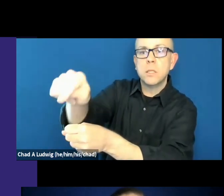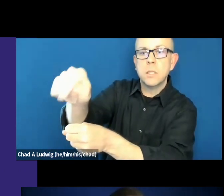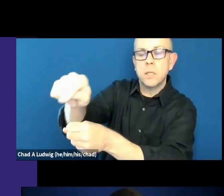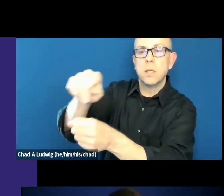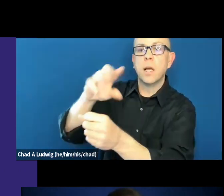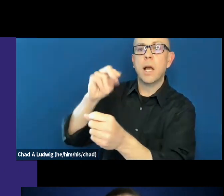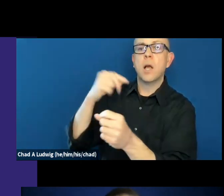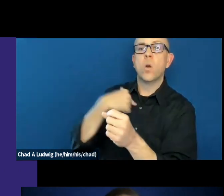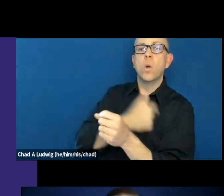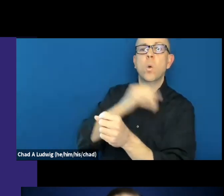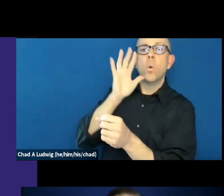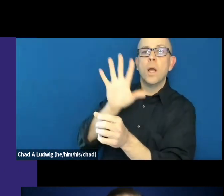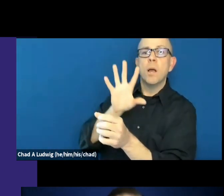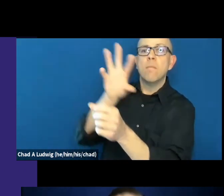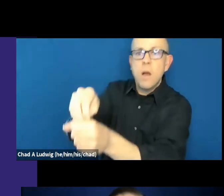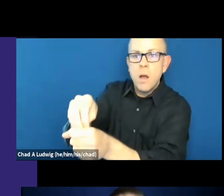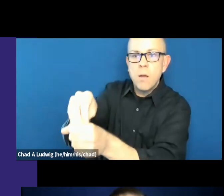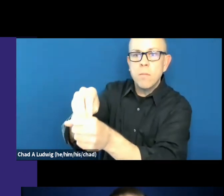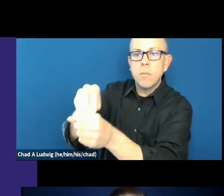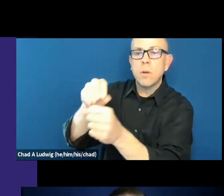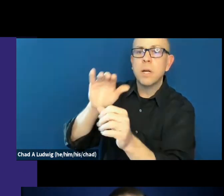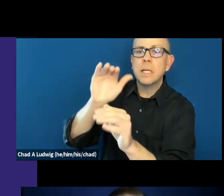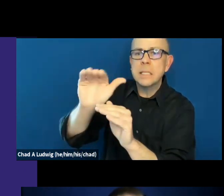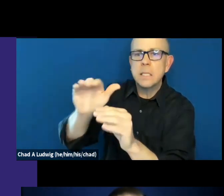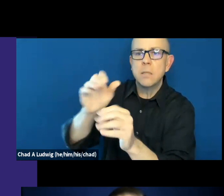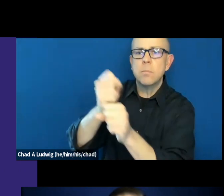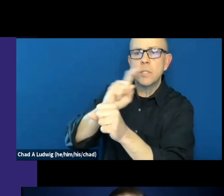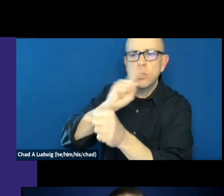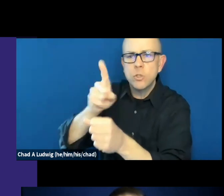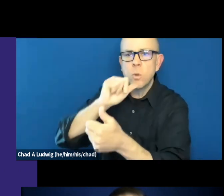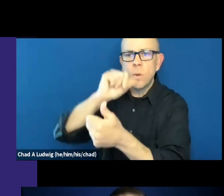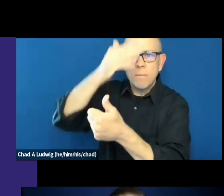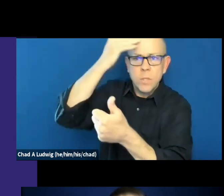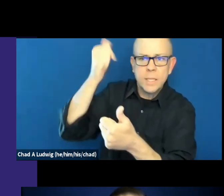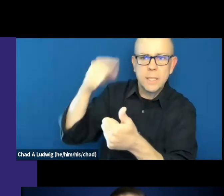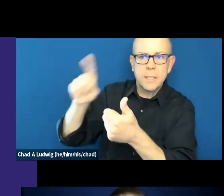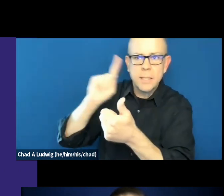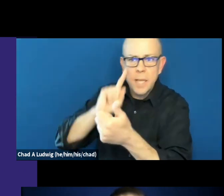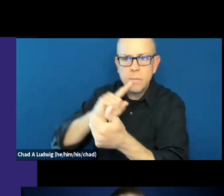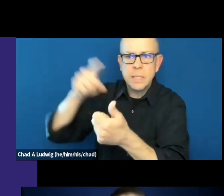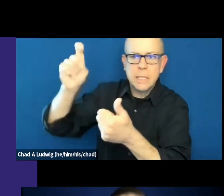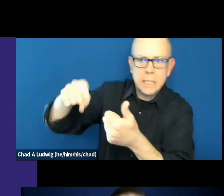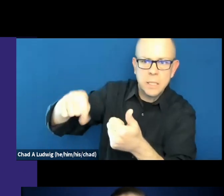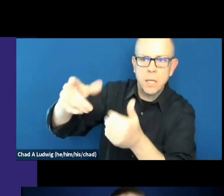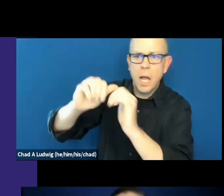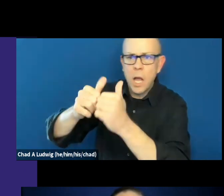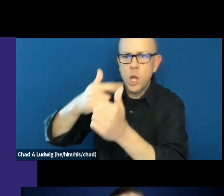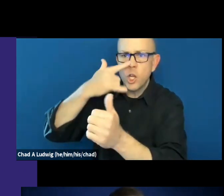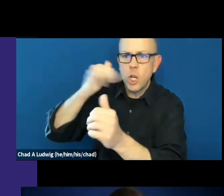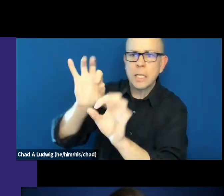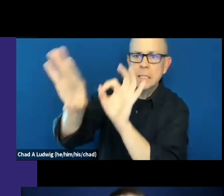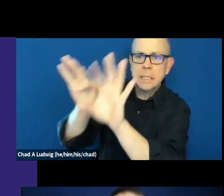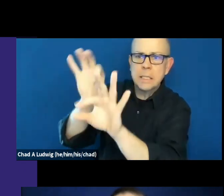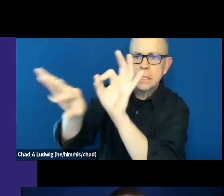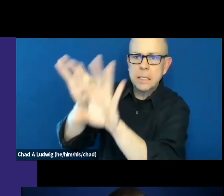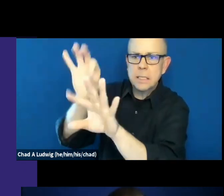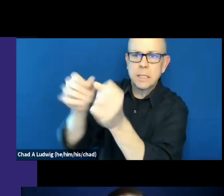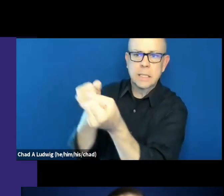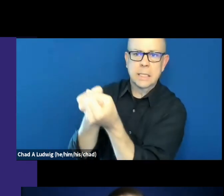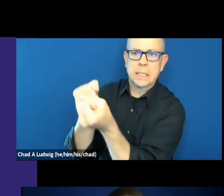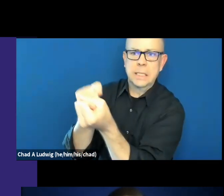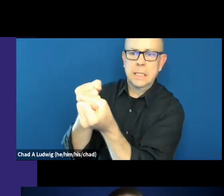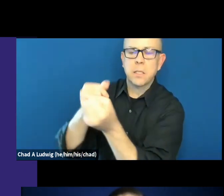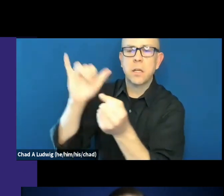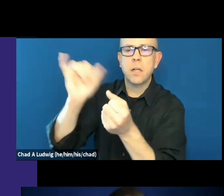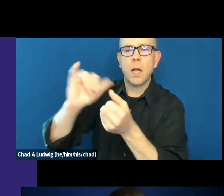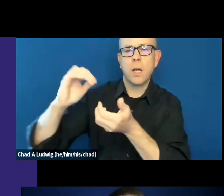locate or refer them to a service that could help them out in Bend. And we're happy to get involved in making sure that person isn't forgotten and